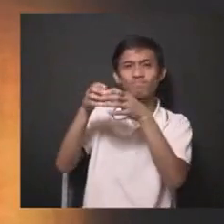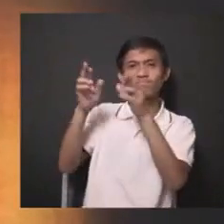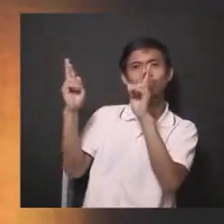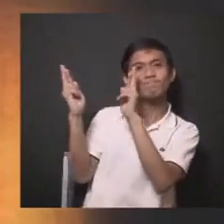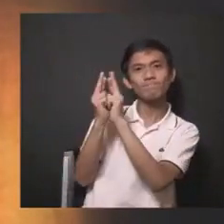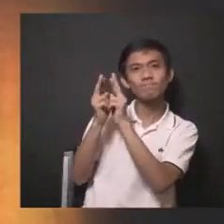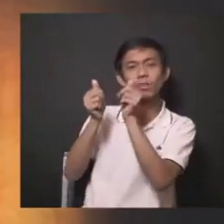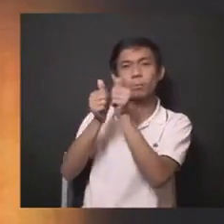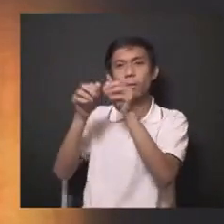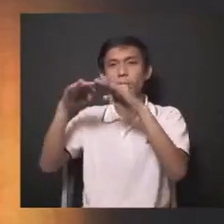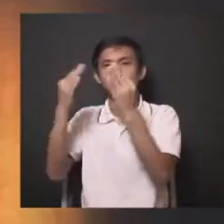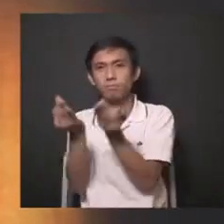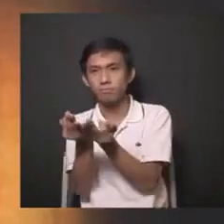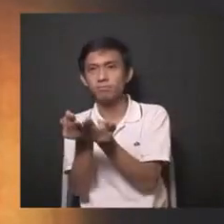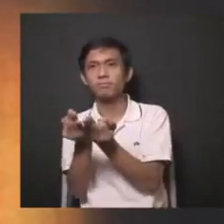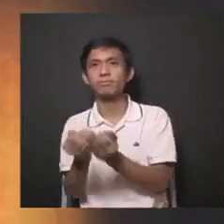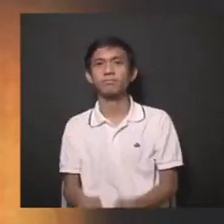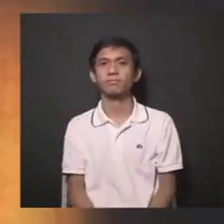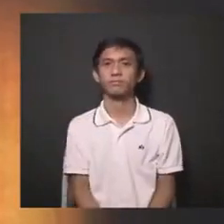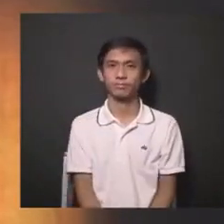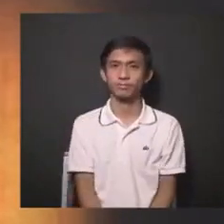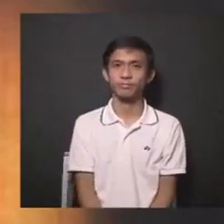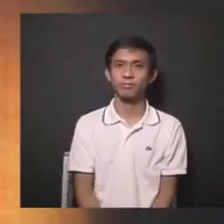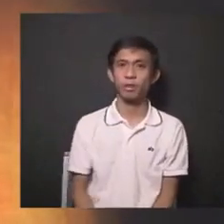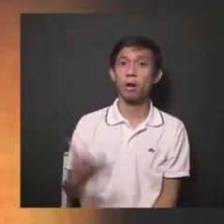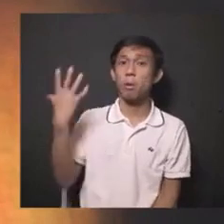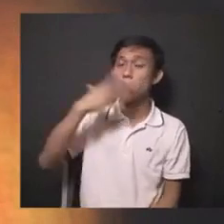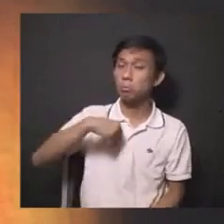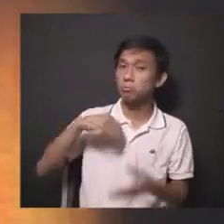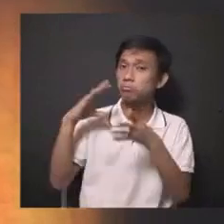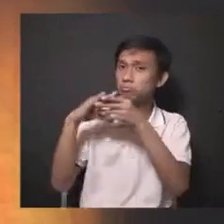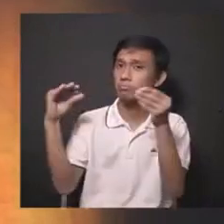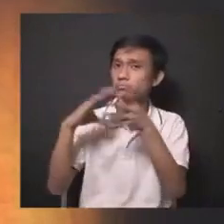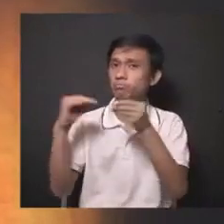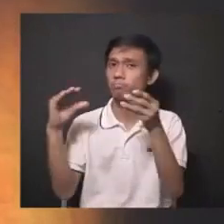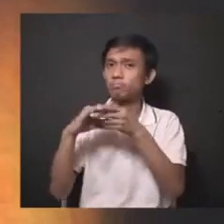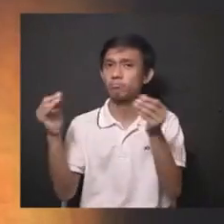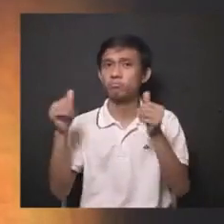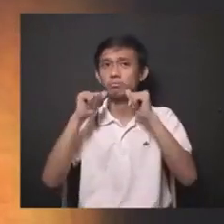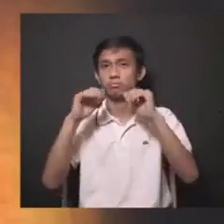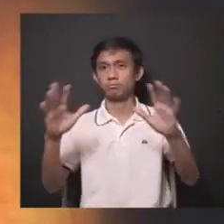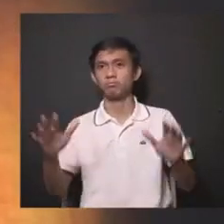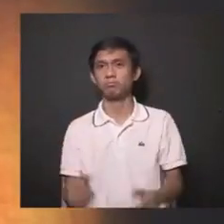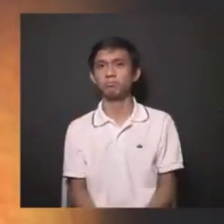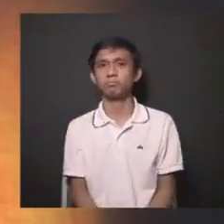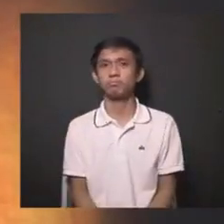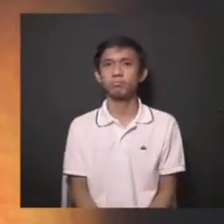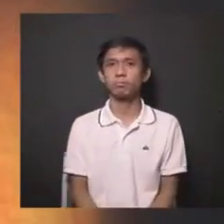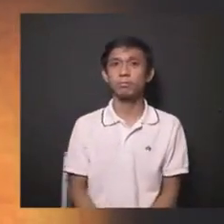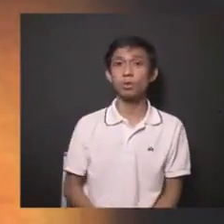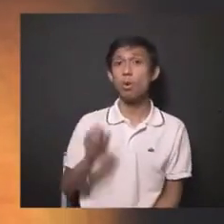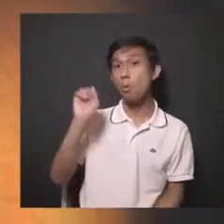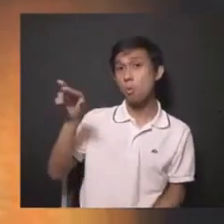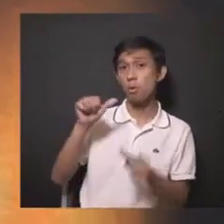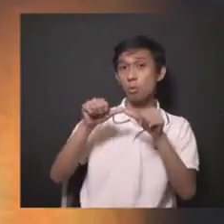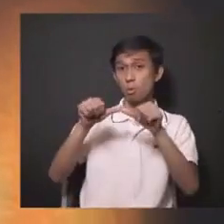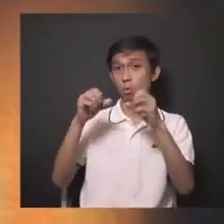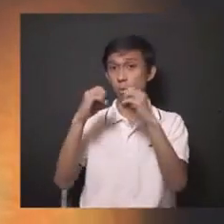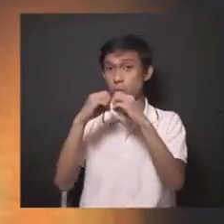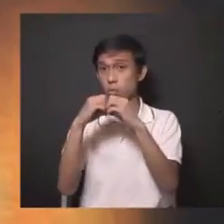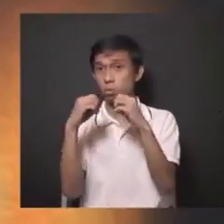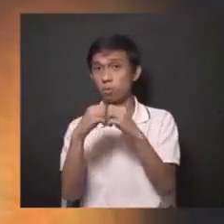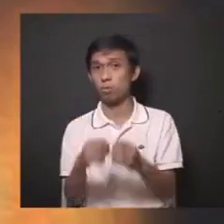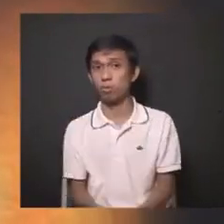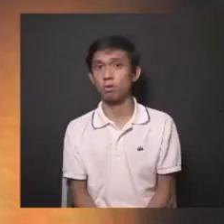story right now and be blessed. Or we can continue a little more further and you can be changed. Which one do you